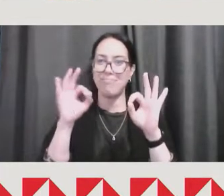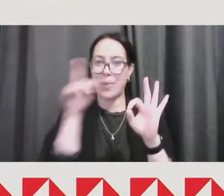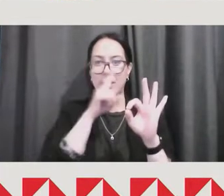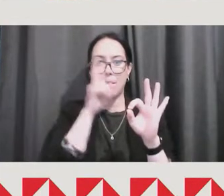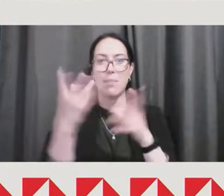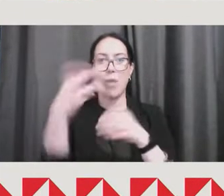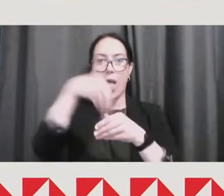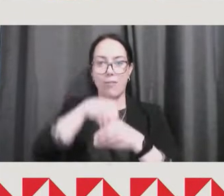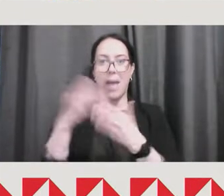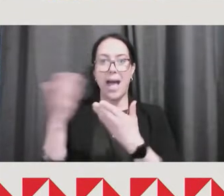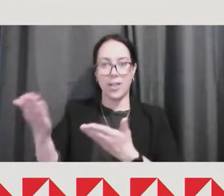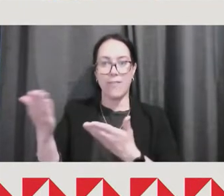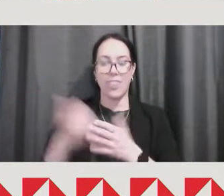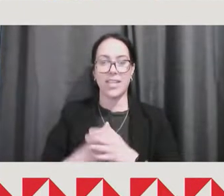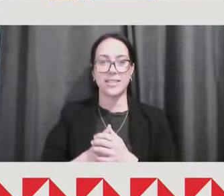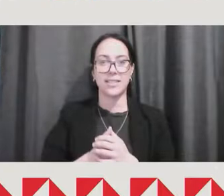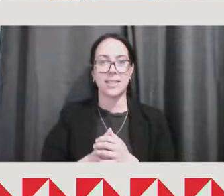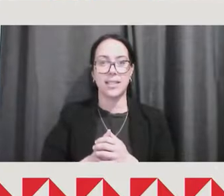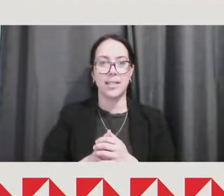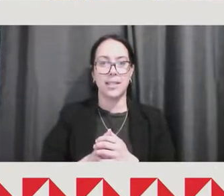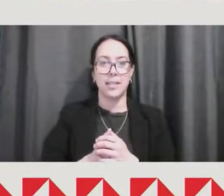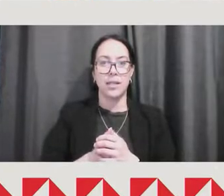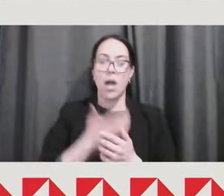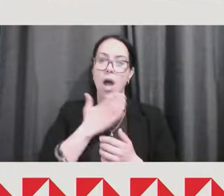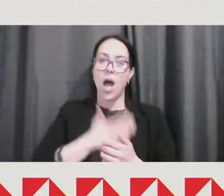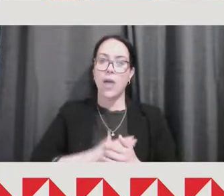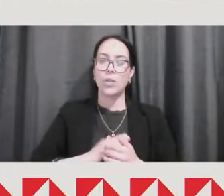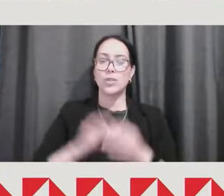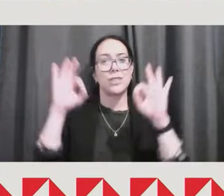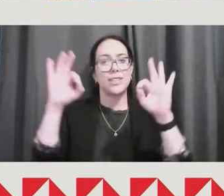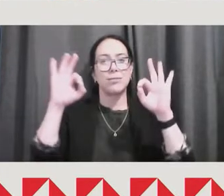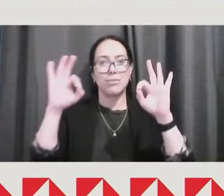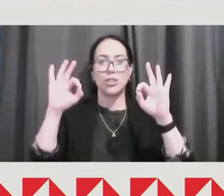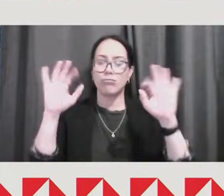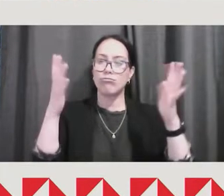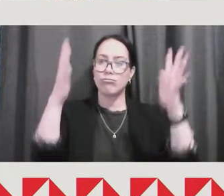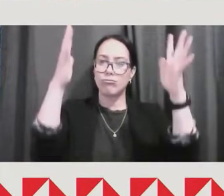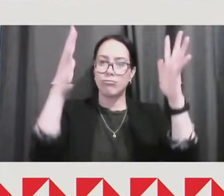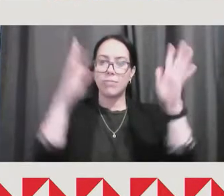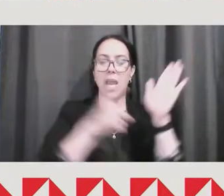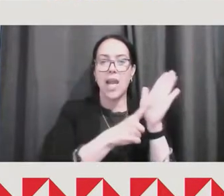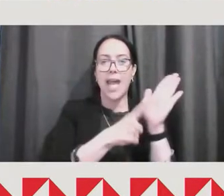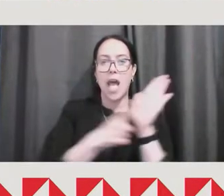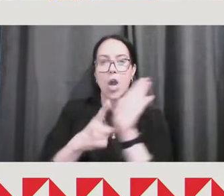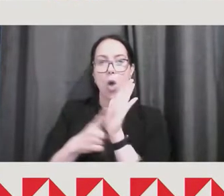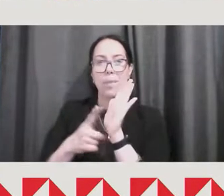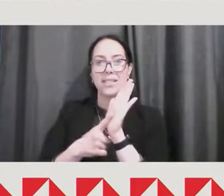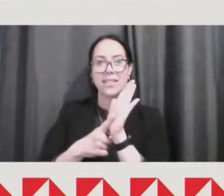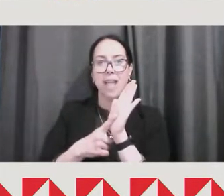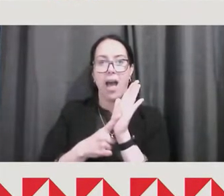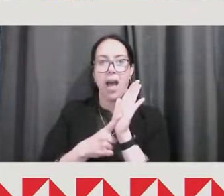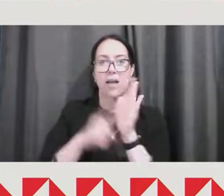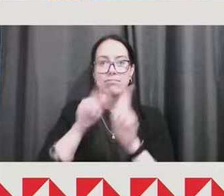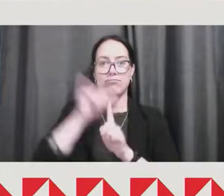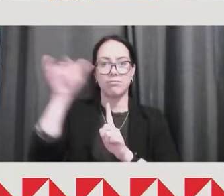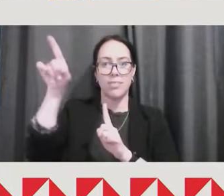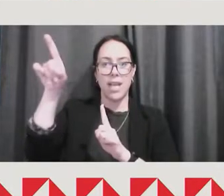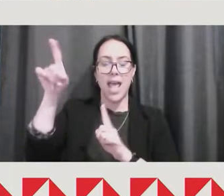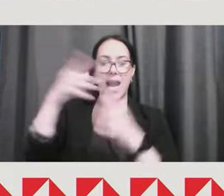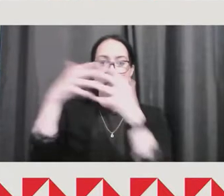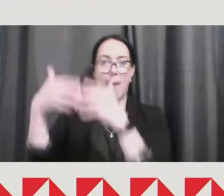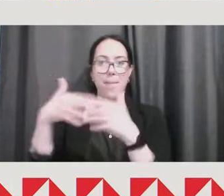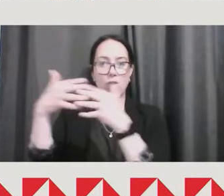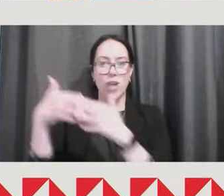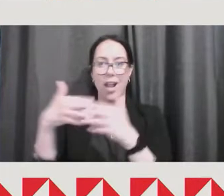this um and we just wanted I wanted to give a special shout out to Lana Lopez who's no longer here in altero she's in America with other Mahi